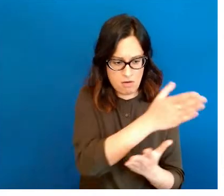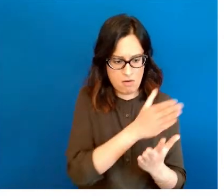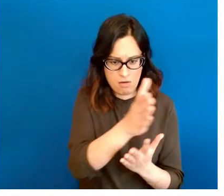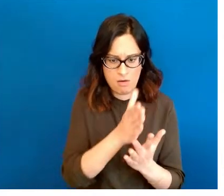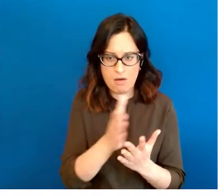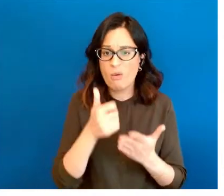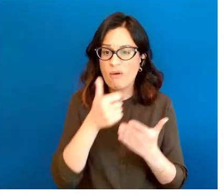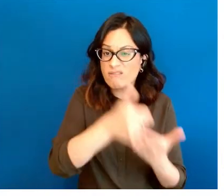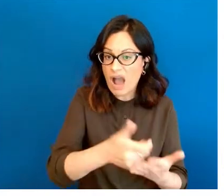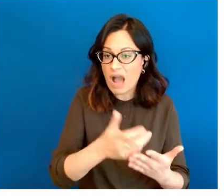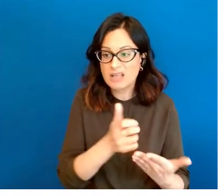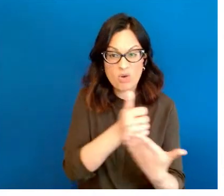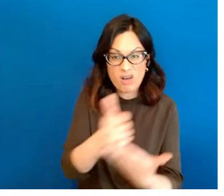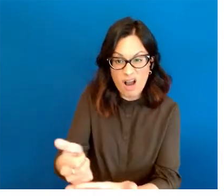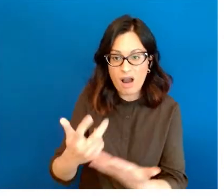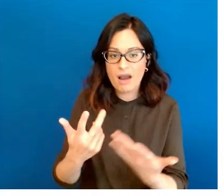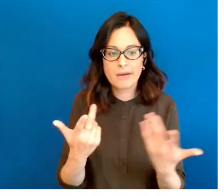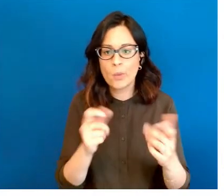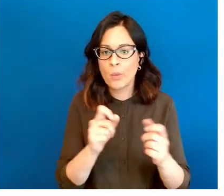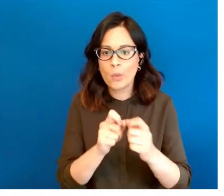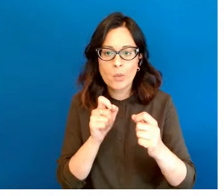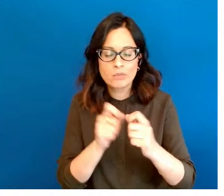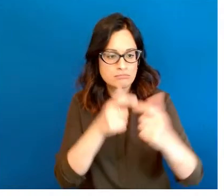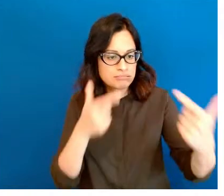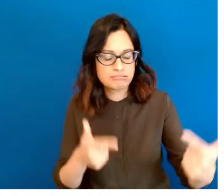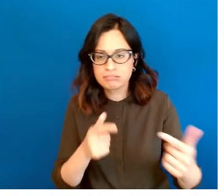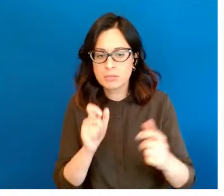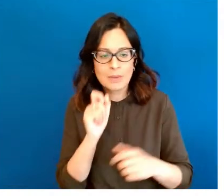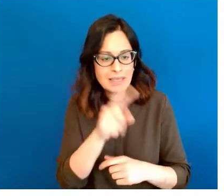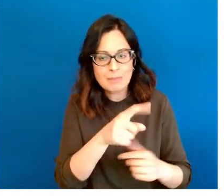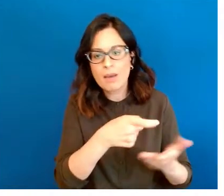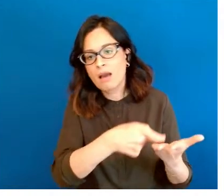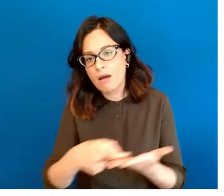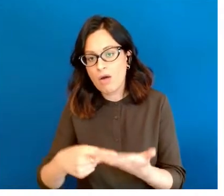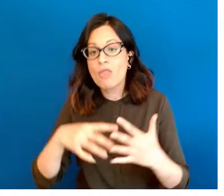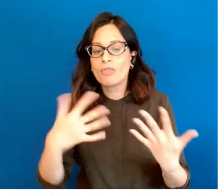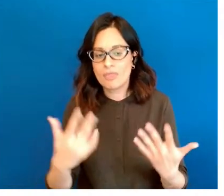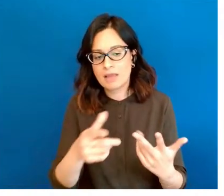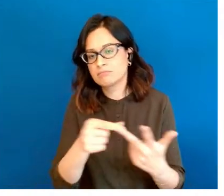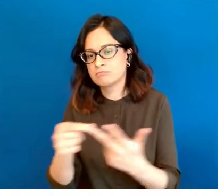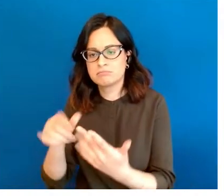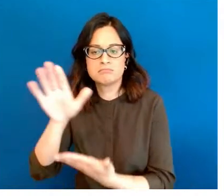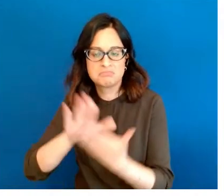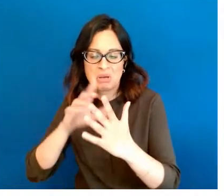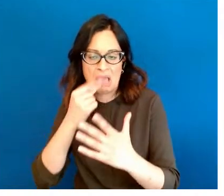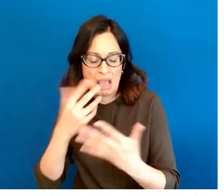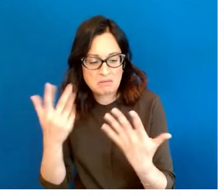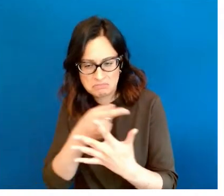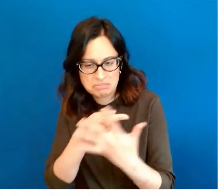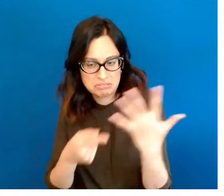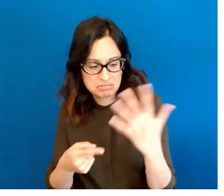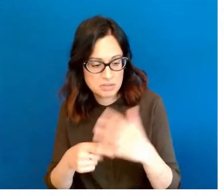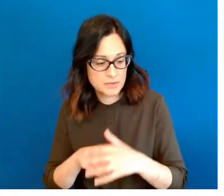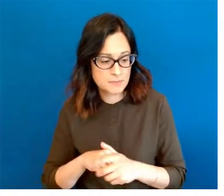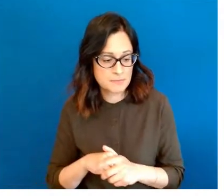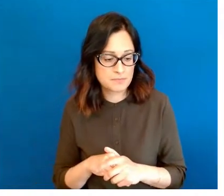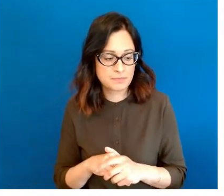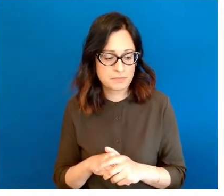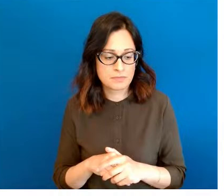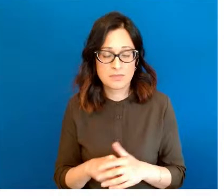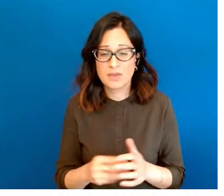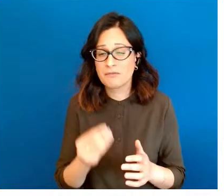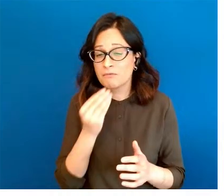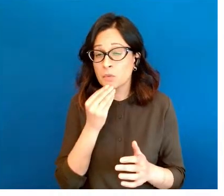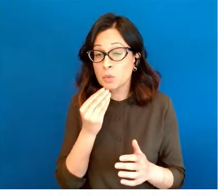guidance or electronic referral to take that forward for selected patients. Food allergy deaths are rare